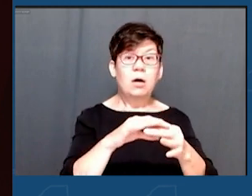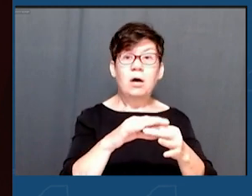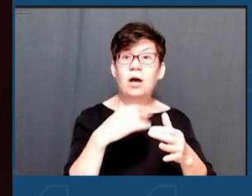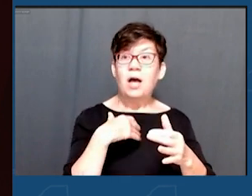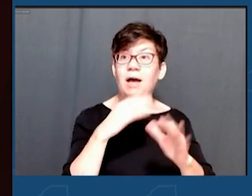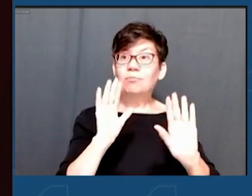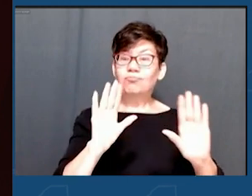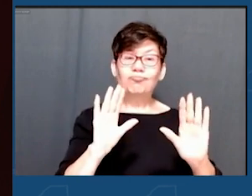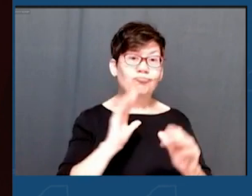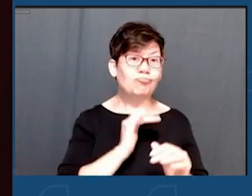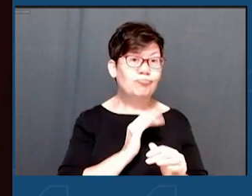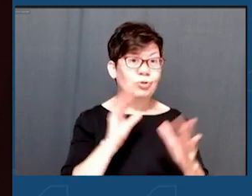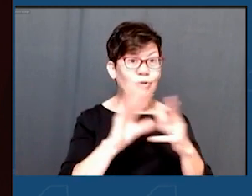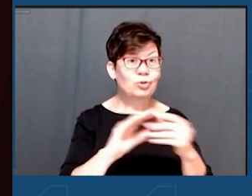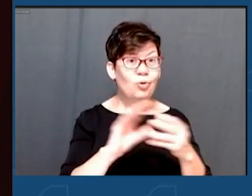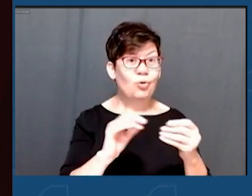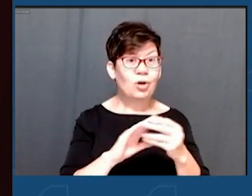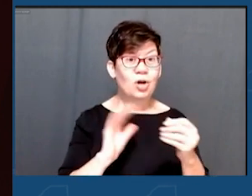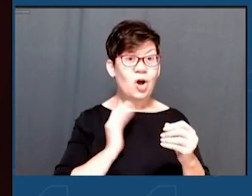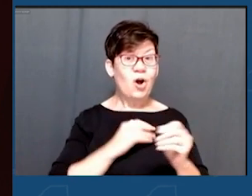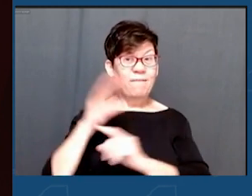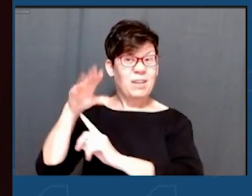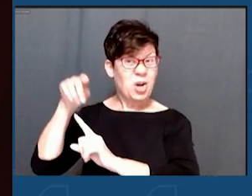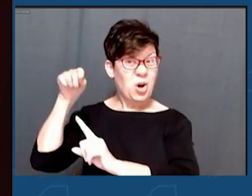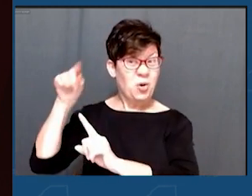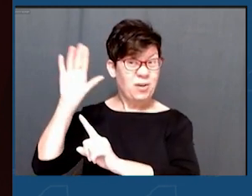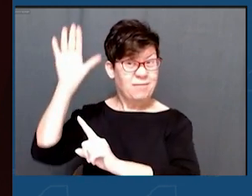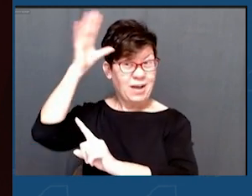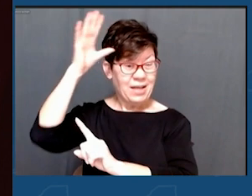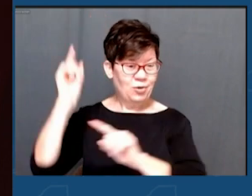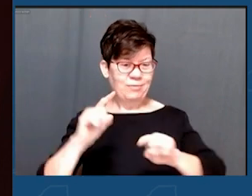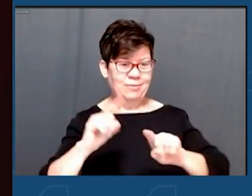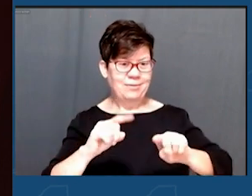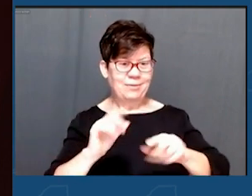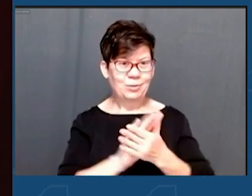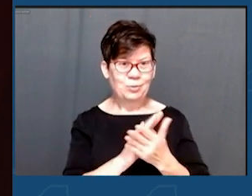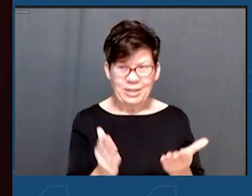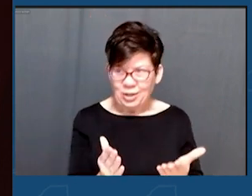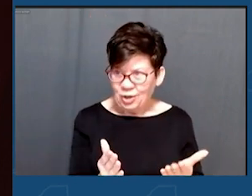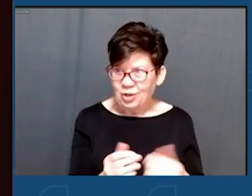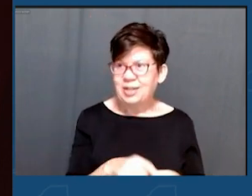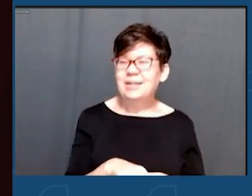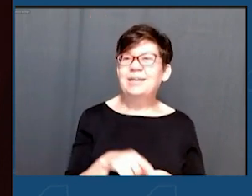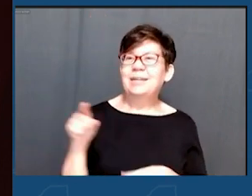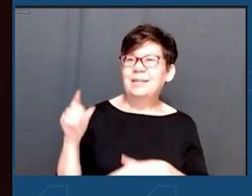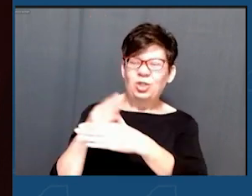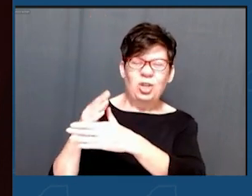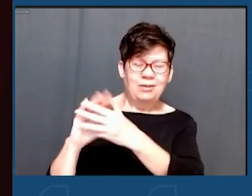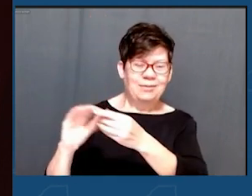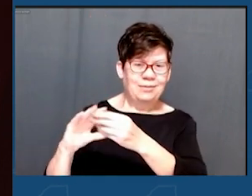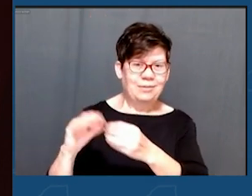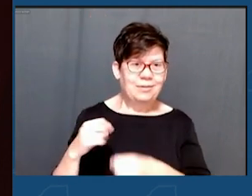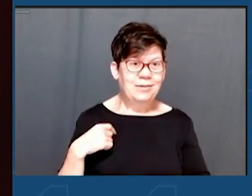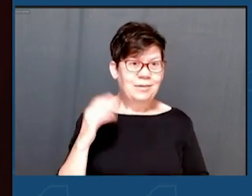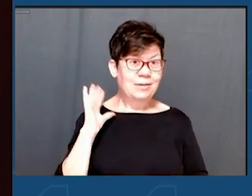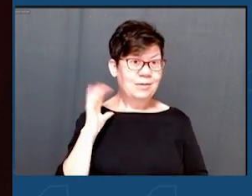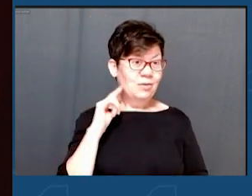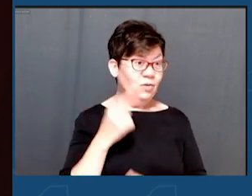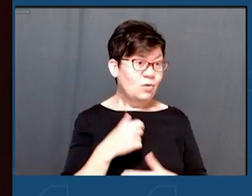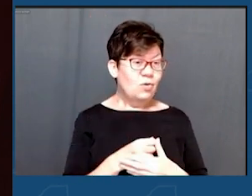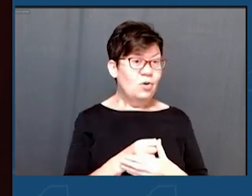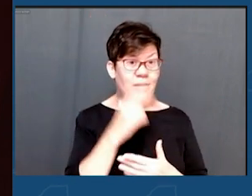Our videographer's father went to school here and talked about his experiences here. I walk into a former Catholic school and all of a sudden my